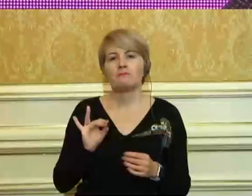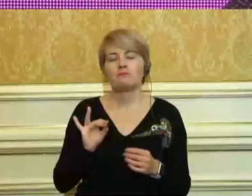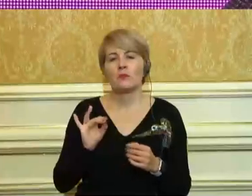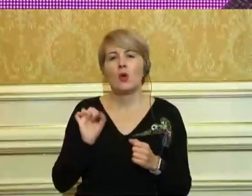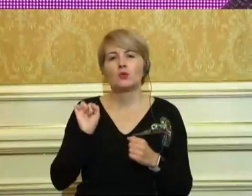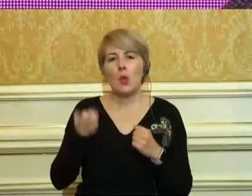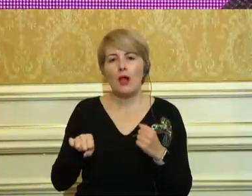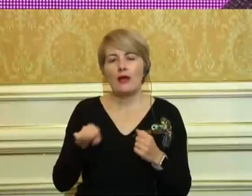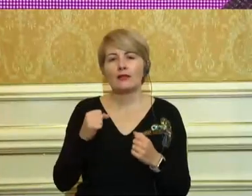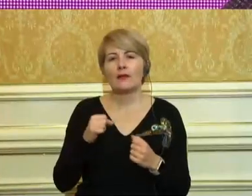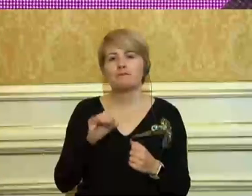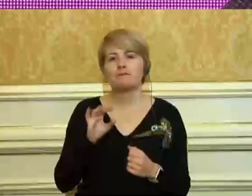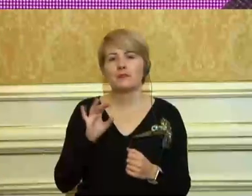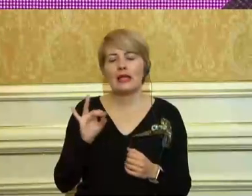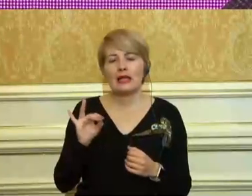also